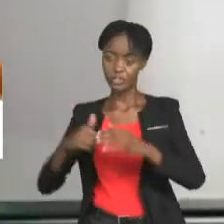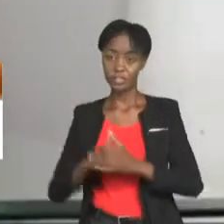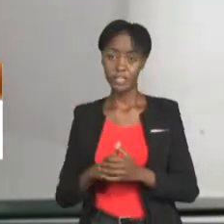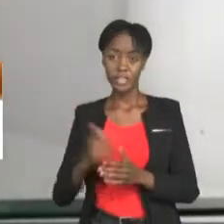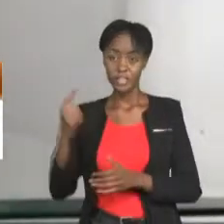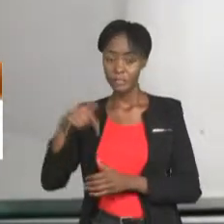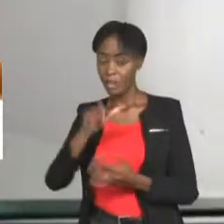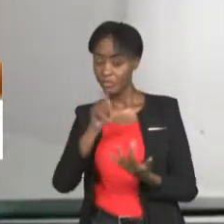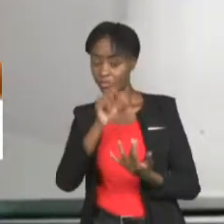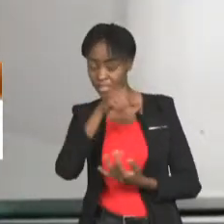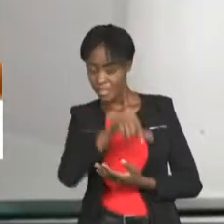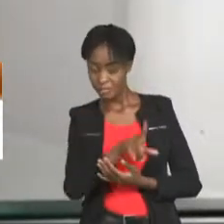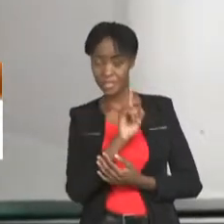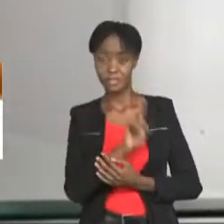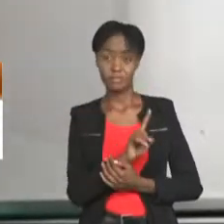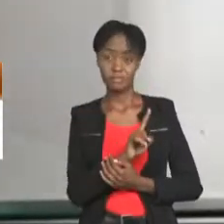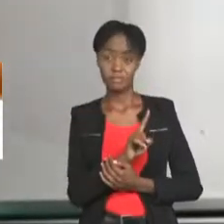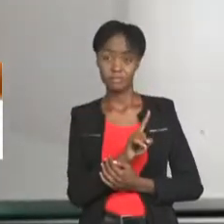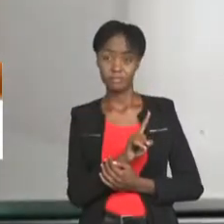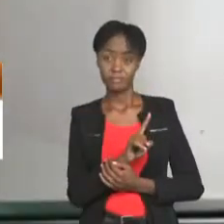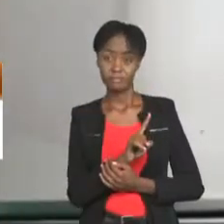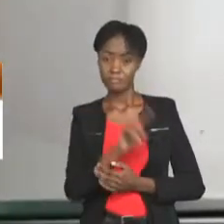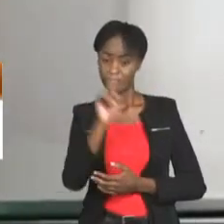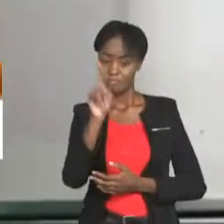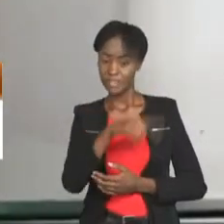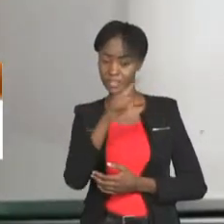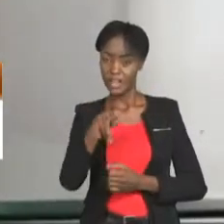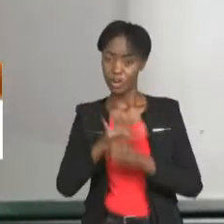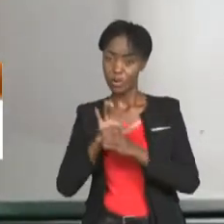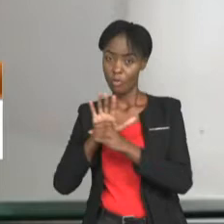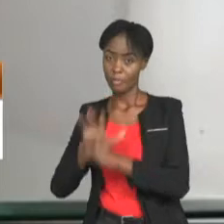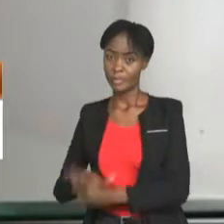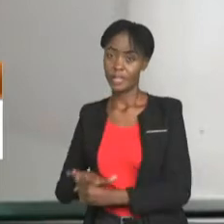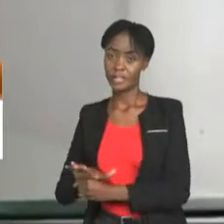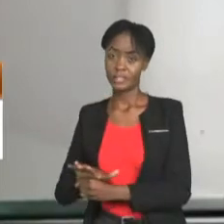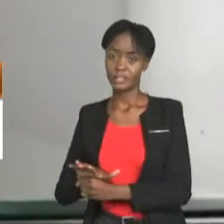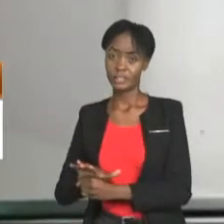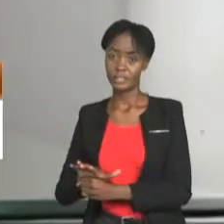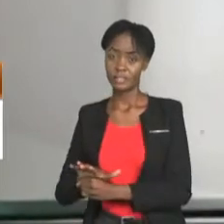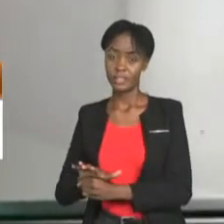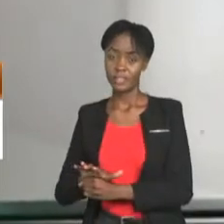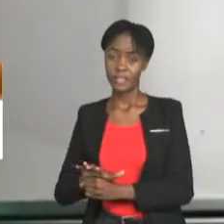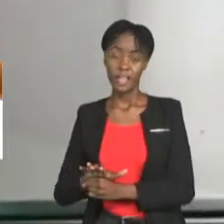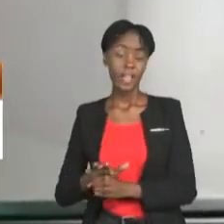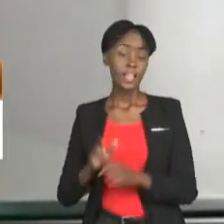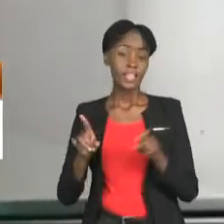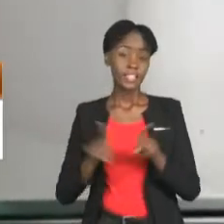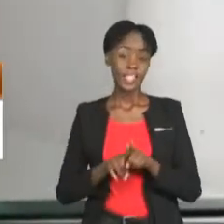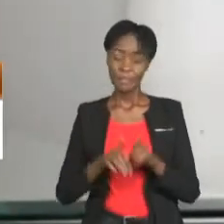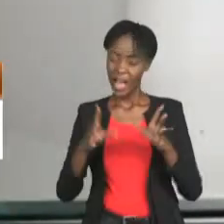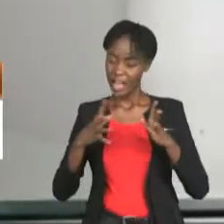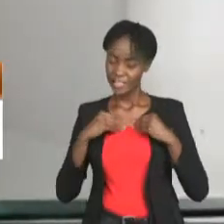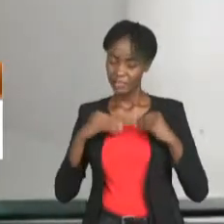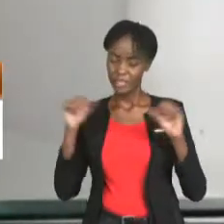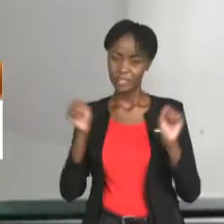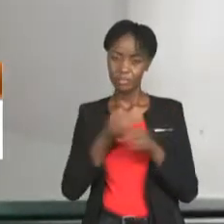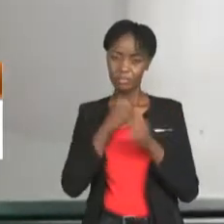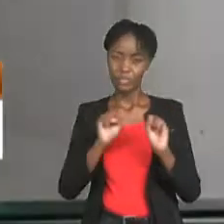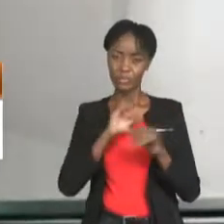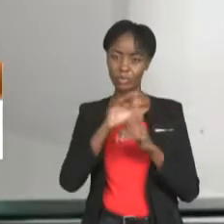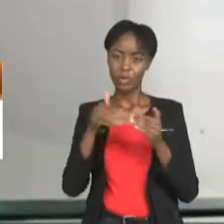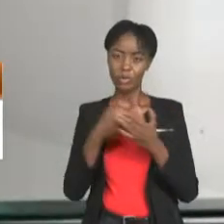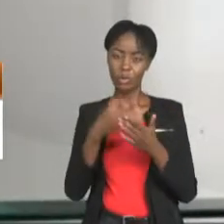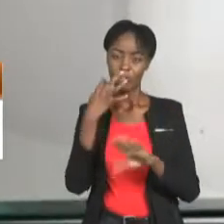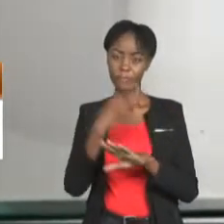categorically and unequivocally reject the manufactured results of Museveni and Mr.